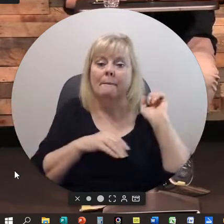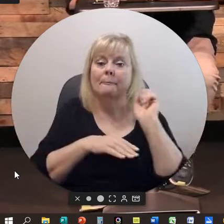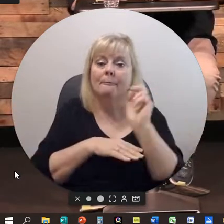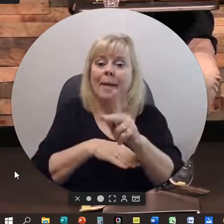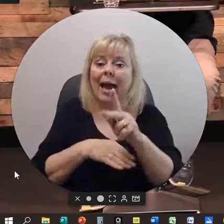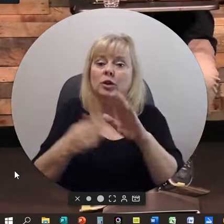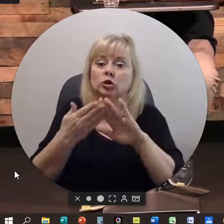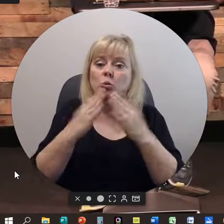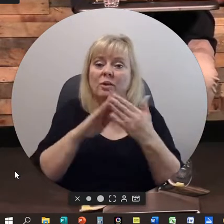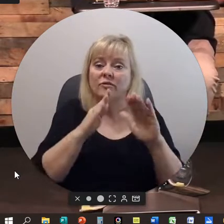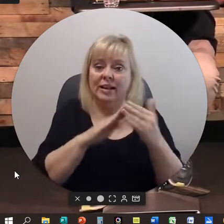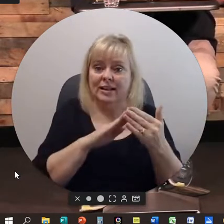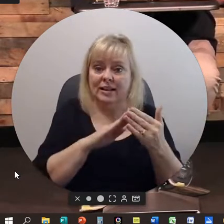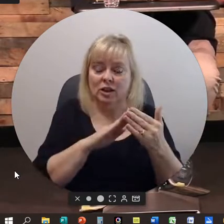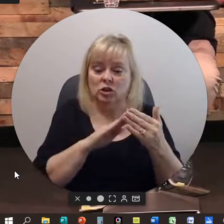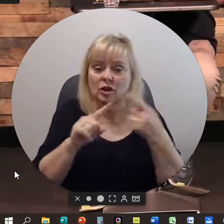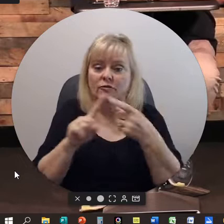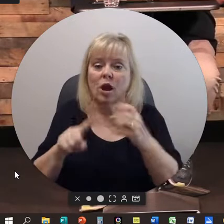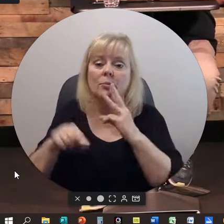many others.